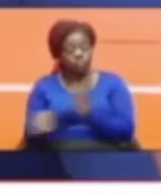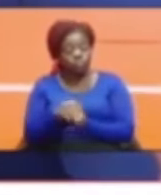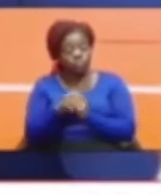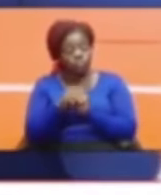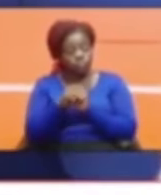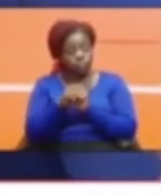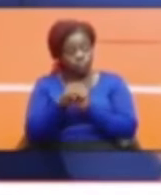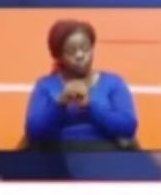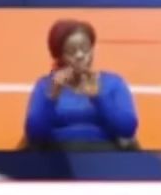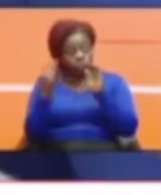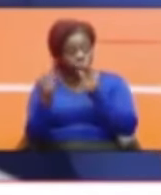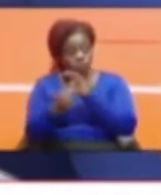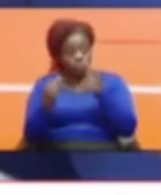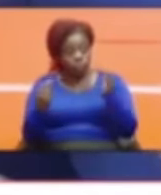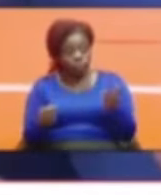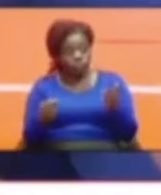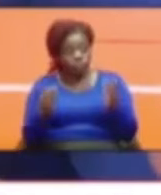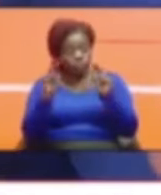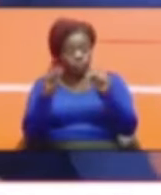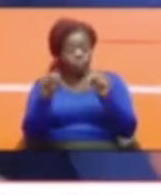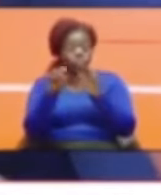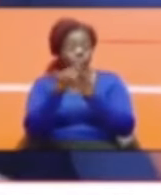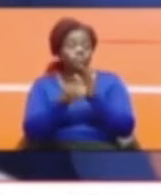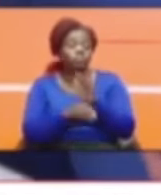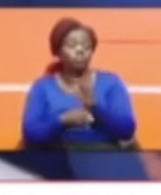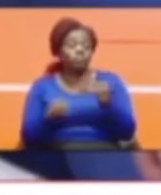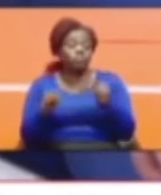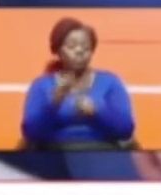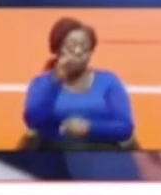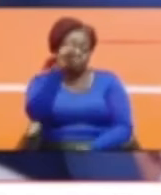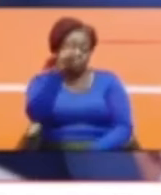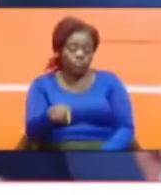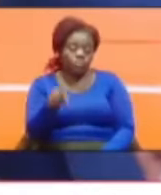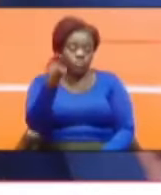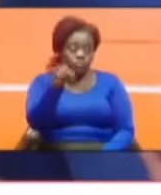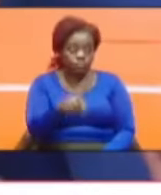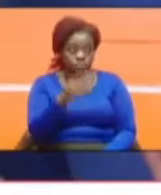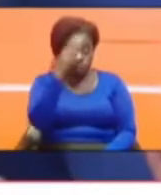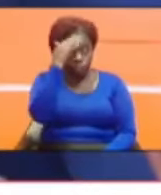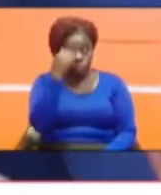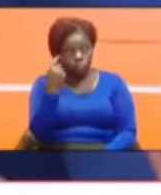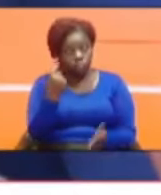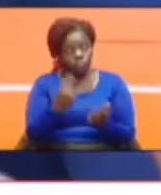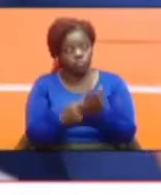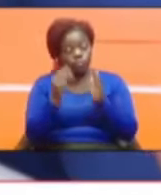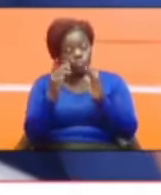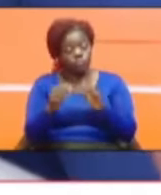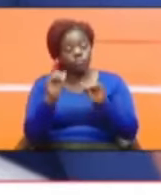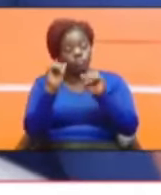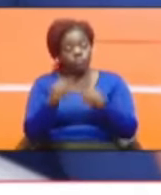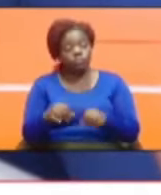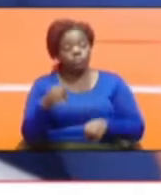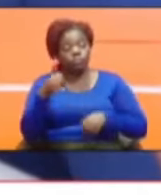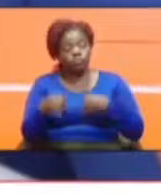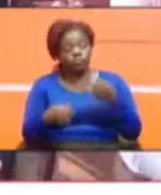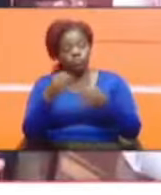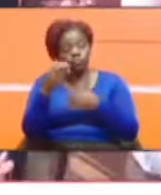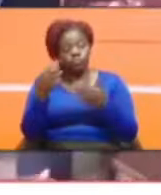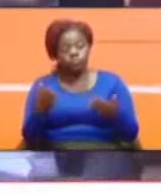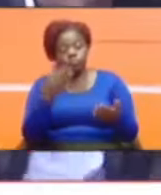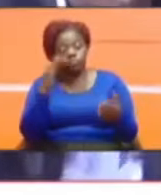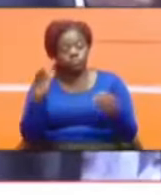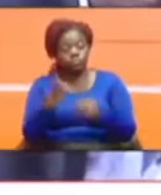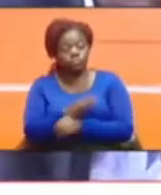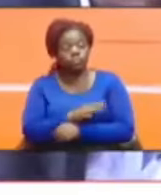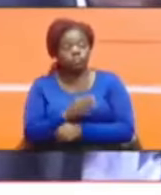declares this condition to be unconstitutional and void, such that Ugandans can enjoy their fundamental human rights.